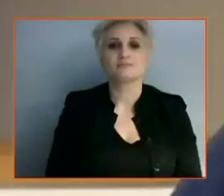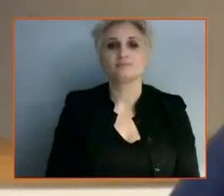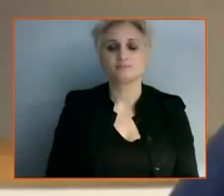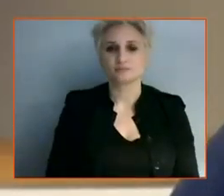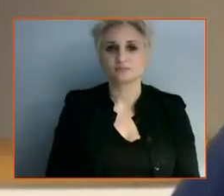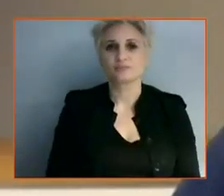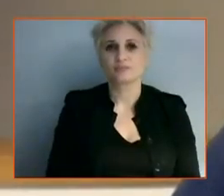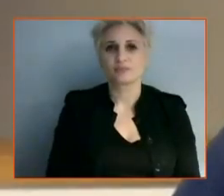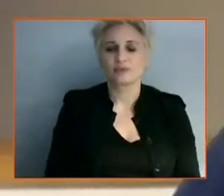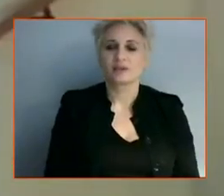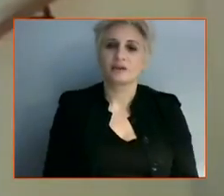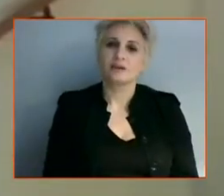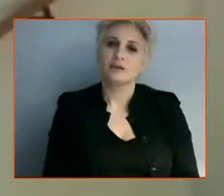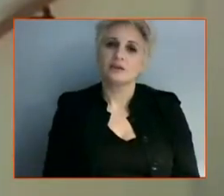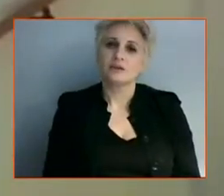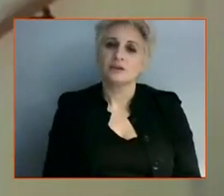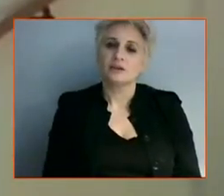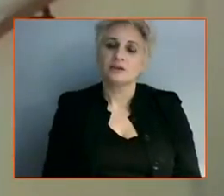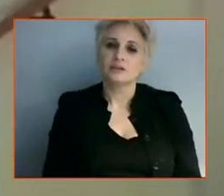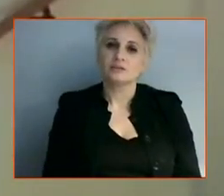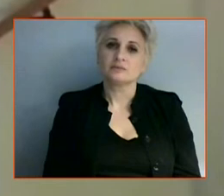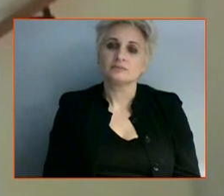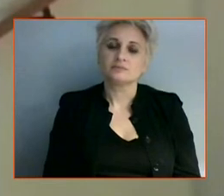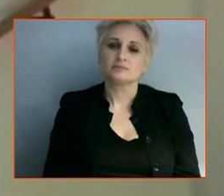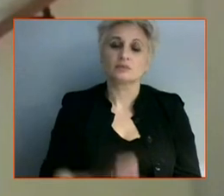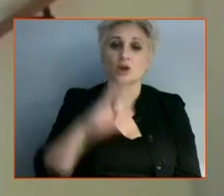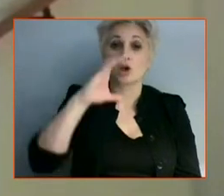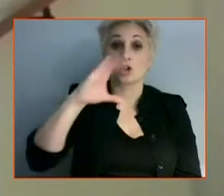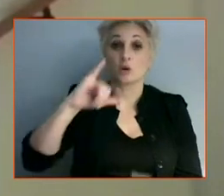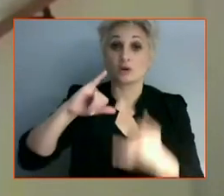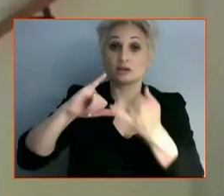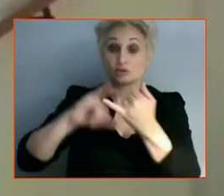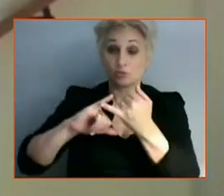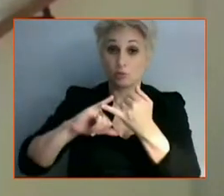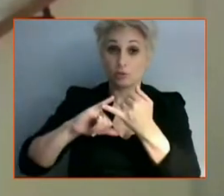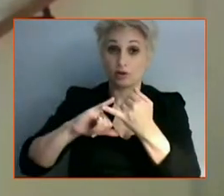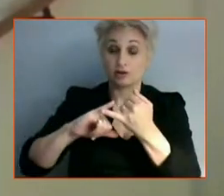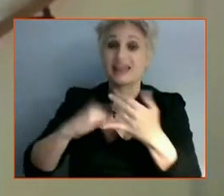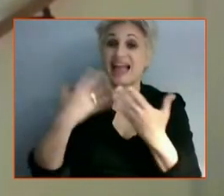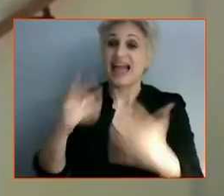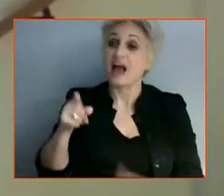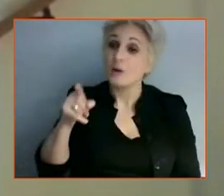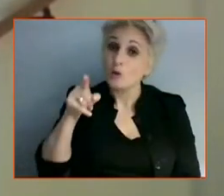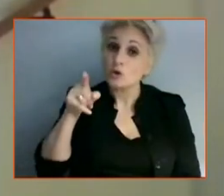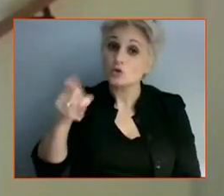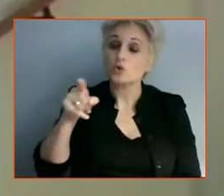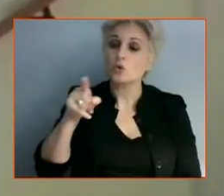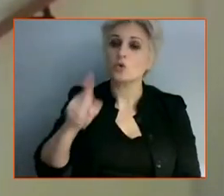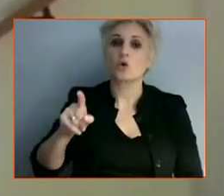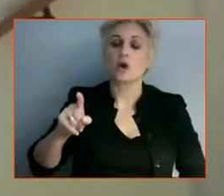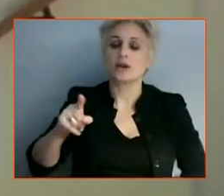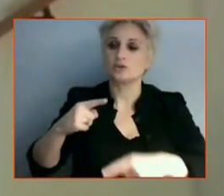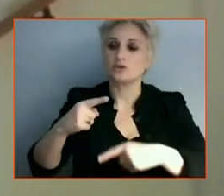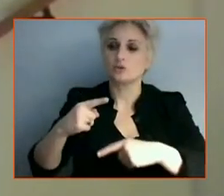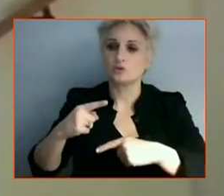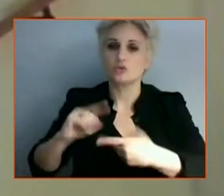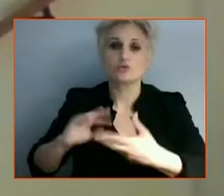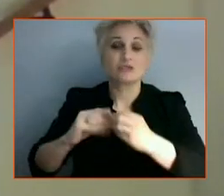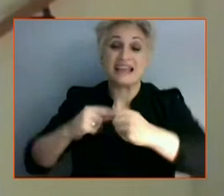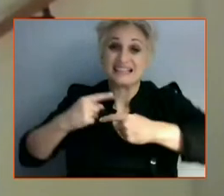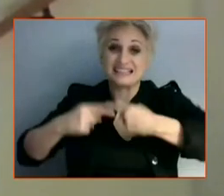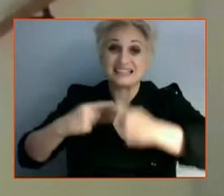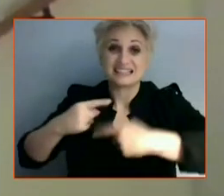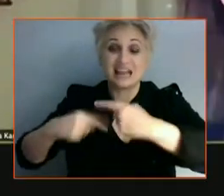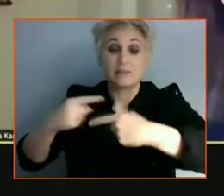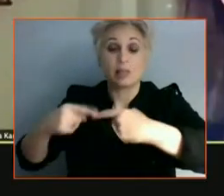Chlöe Swarbrick, how are you going to create greater sustainability and opportunities for artists and small arts organisations in Aotearoa? So I